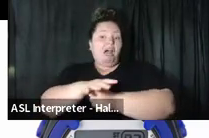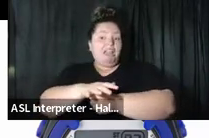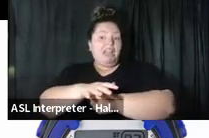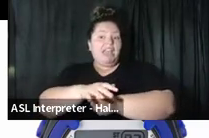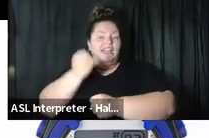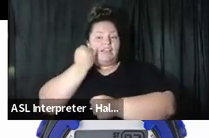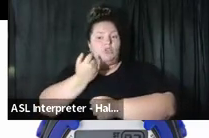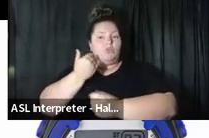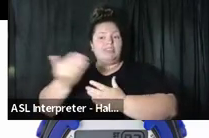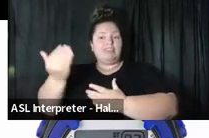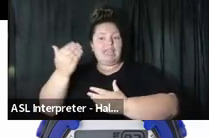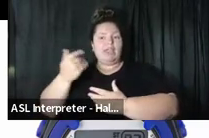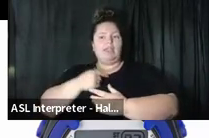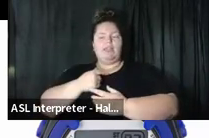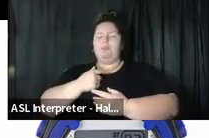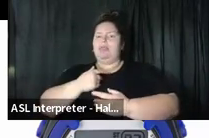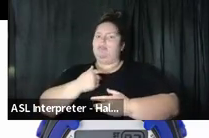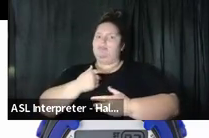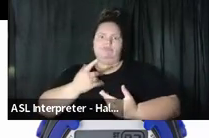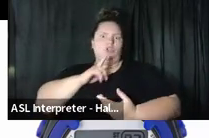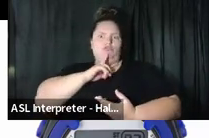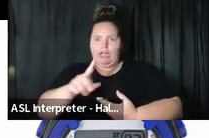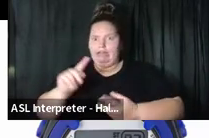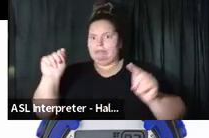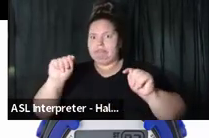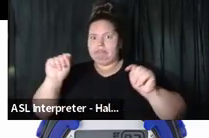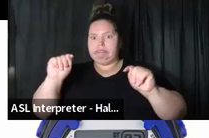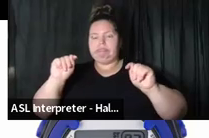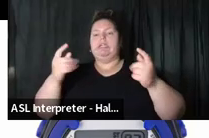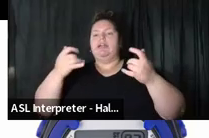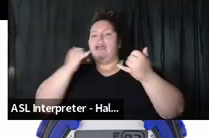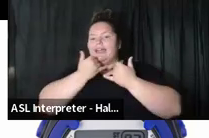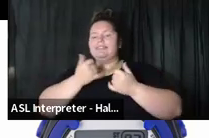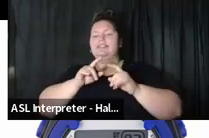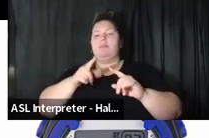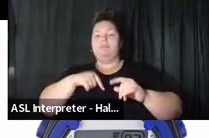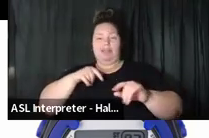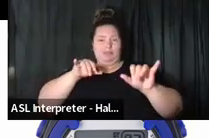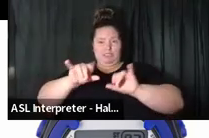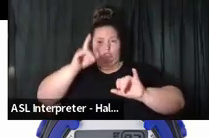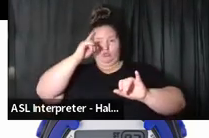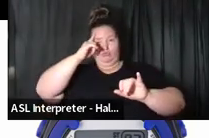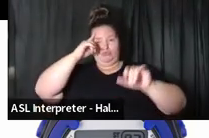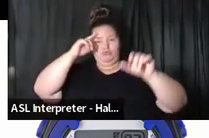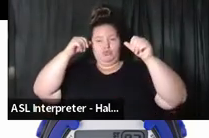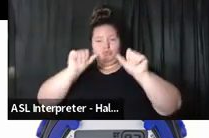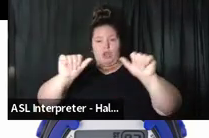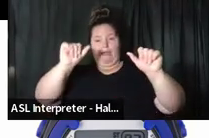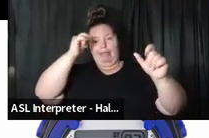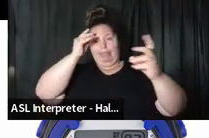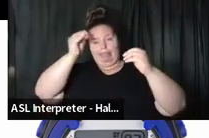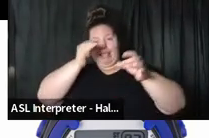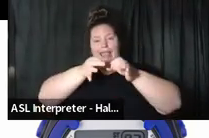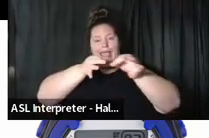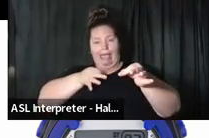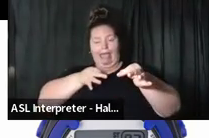some major accidents. So I would still try and think ahead for that. But on the next slide,